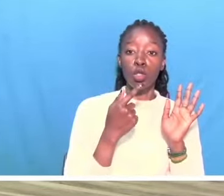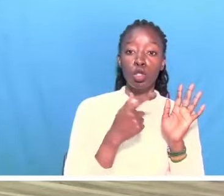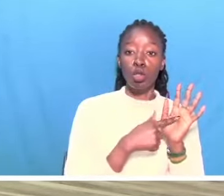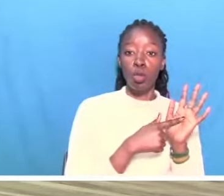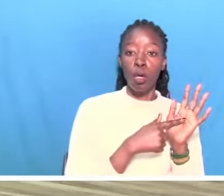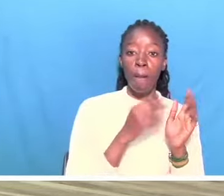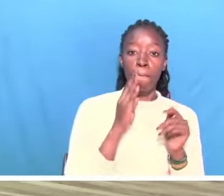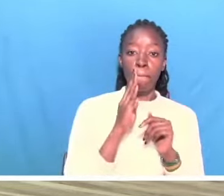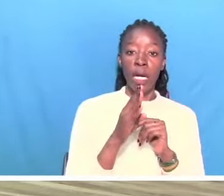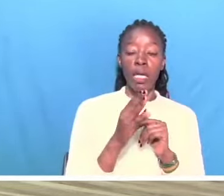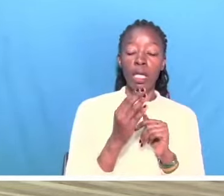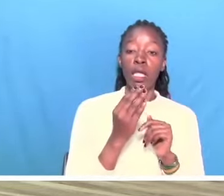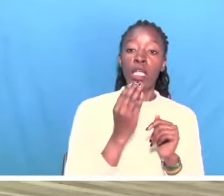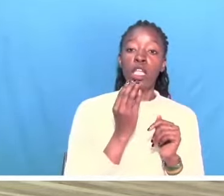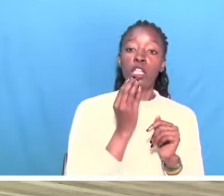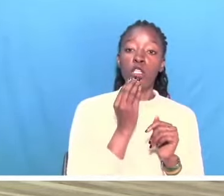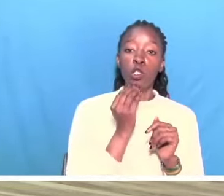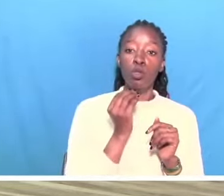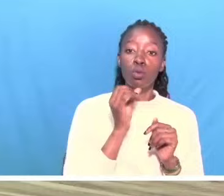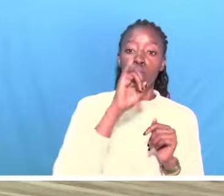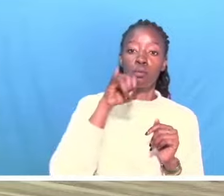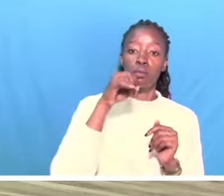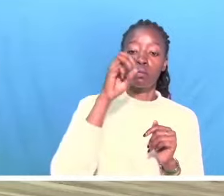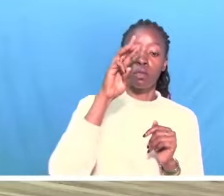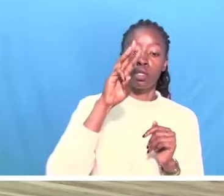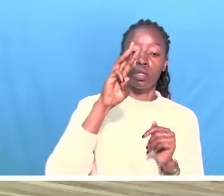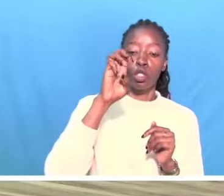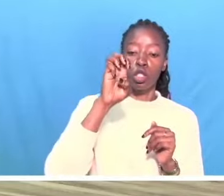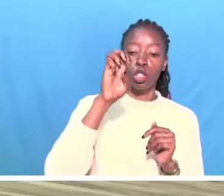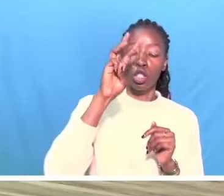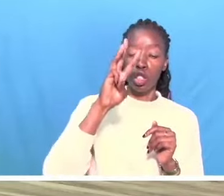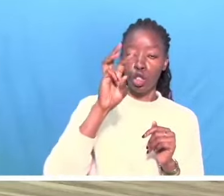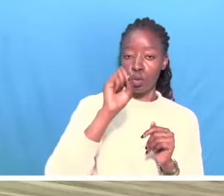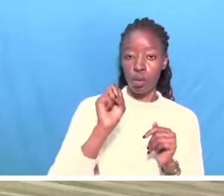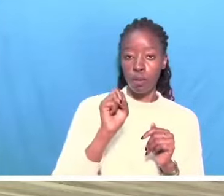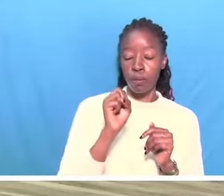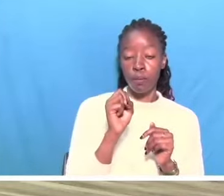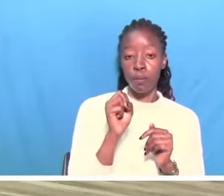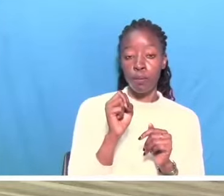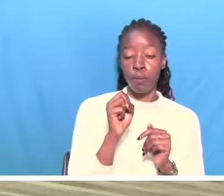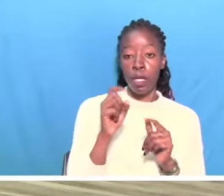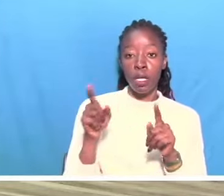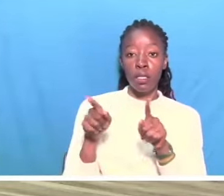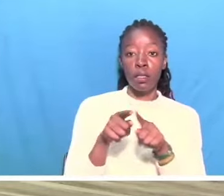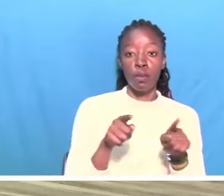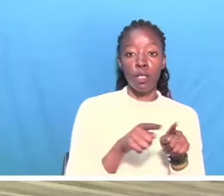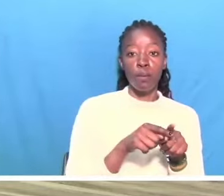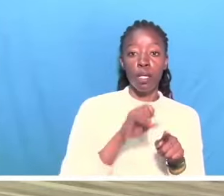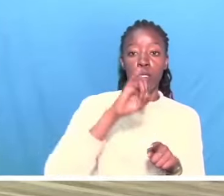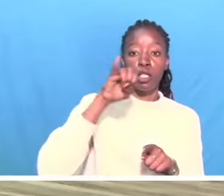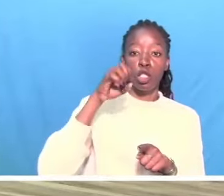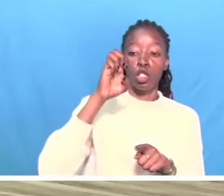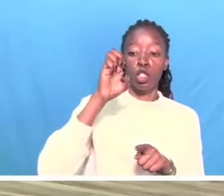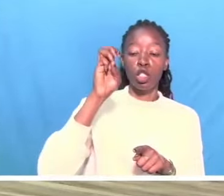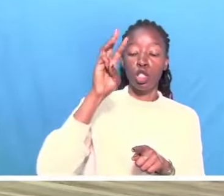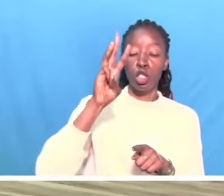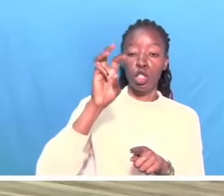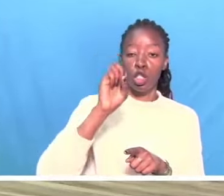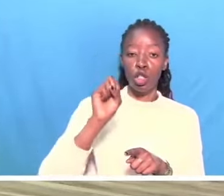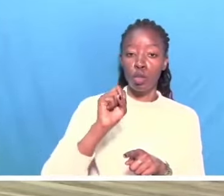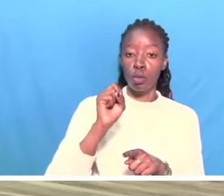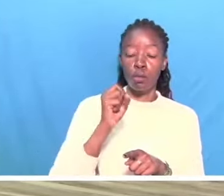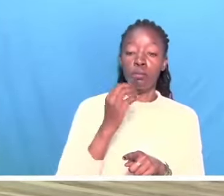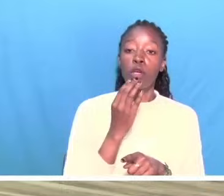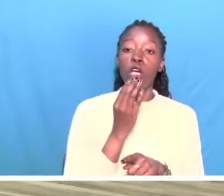Lord have it, but on the basis of the law as the Jews would interpret it. And therefore, having